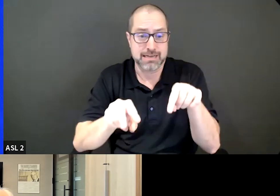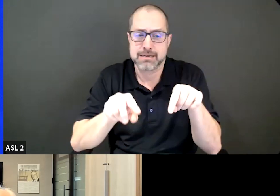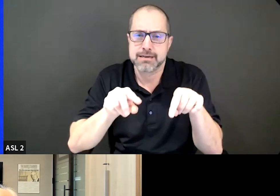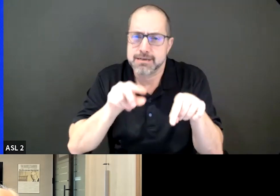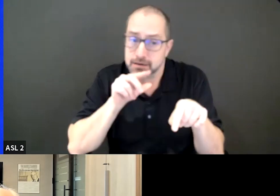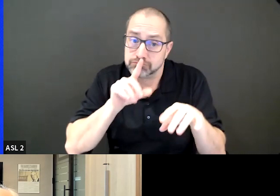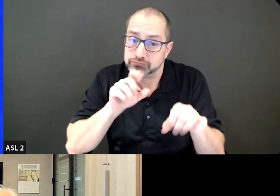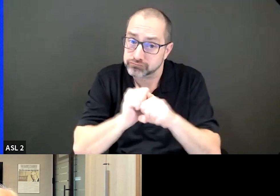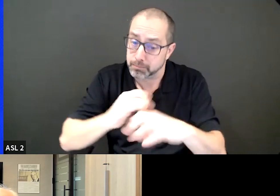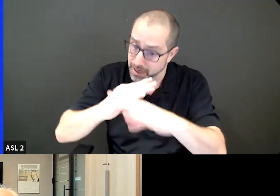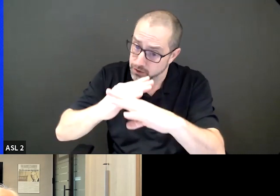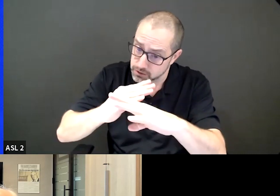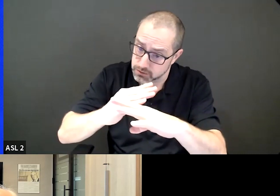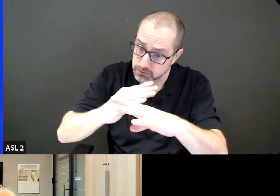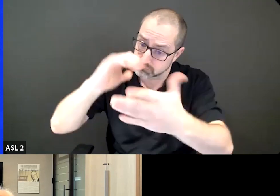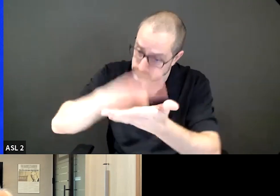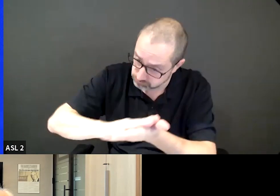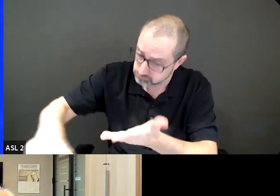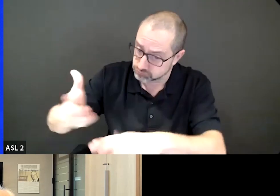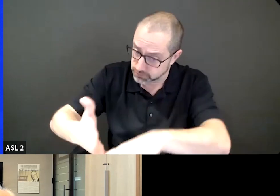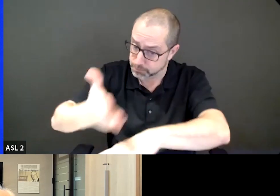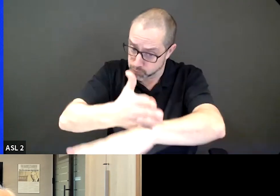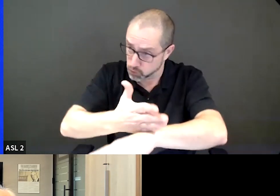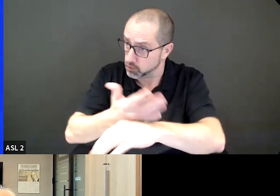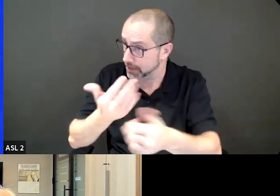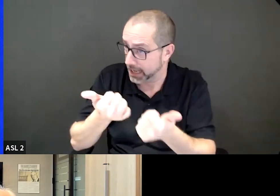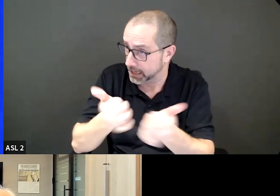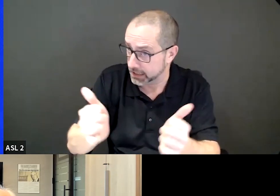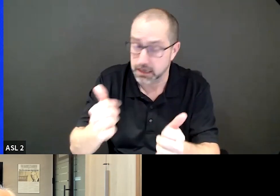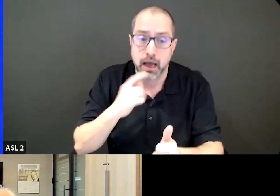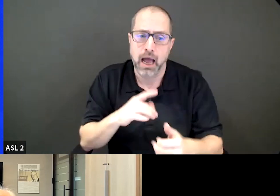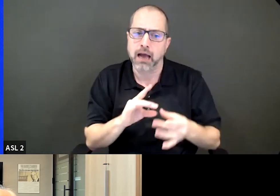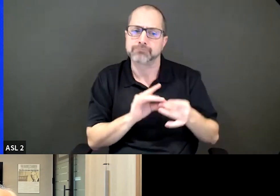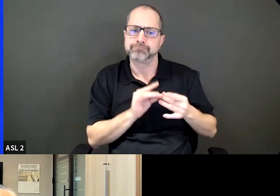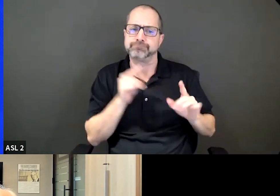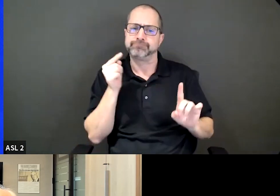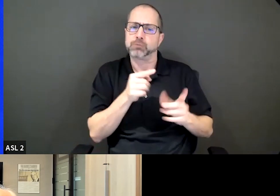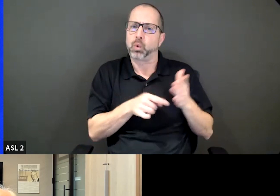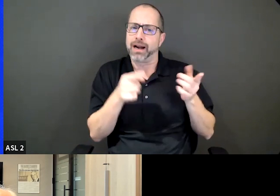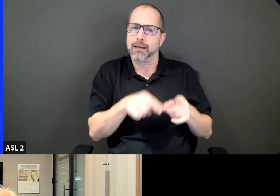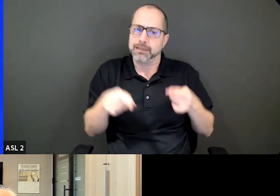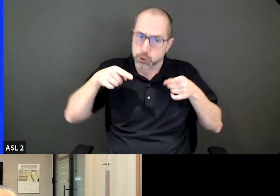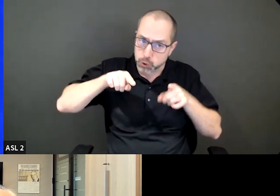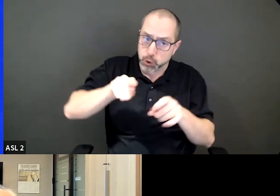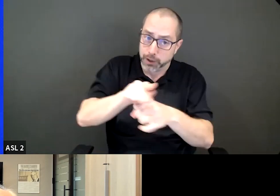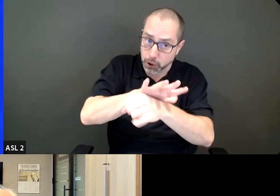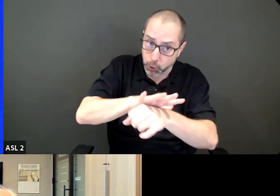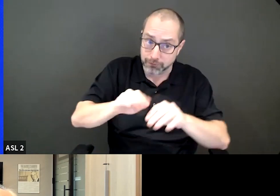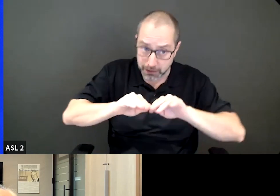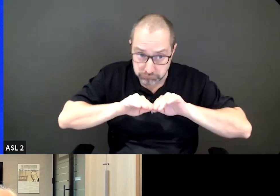removing barriers and involving people more? And I was actually going to cite what happened during COVID as a step